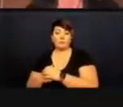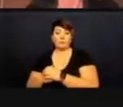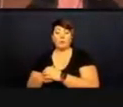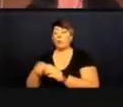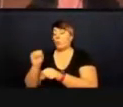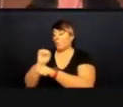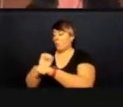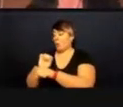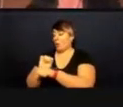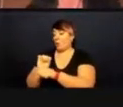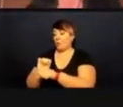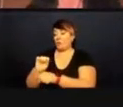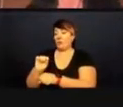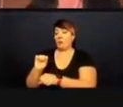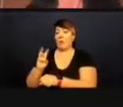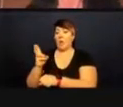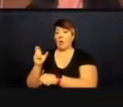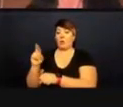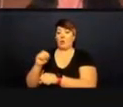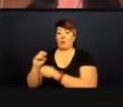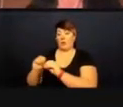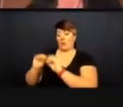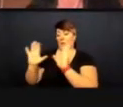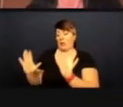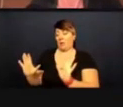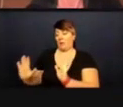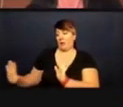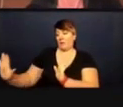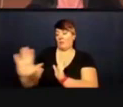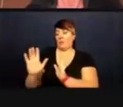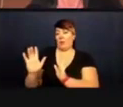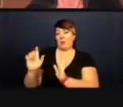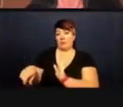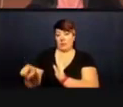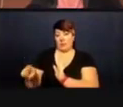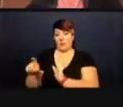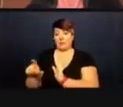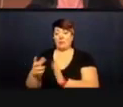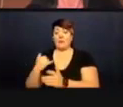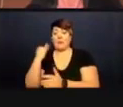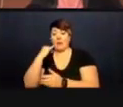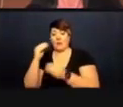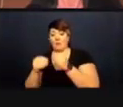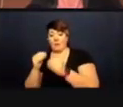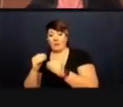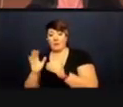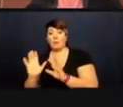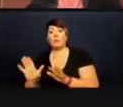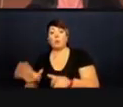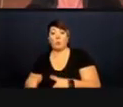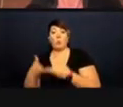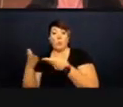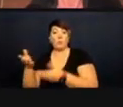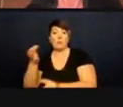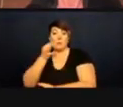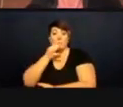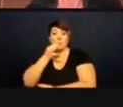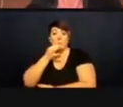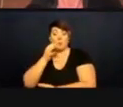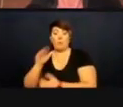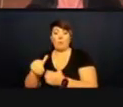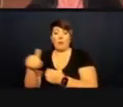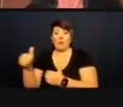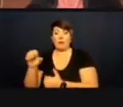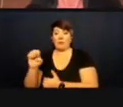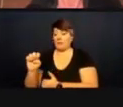ninatumai ya kuwa bado kuna maendeleo. Tunaweza kuendelea na hali